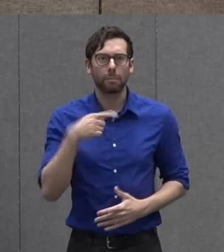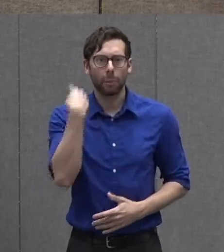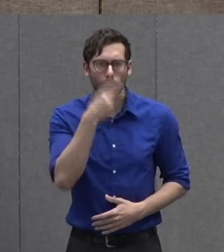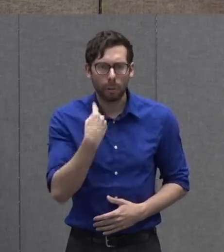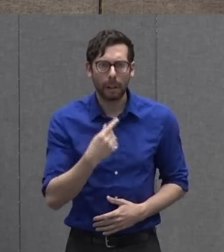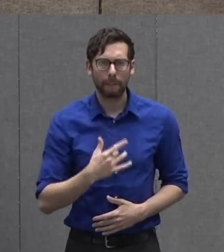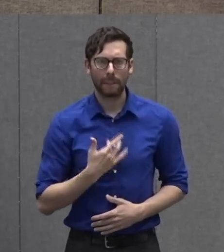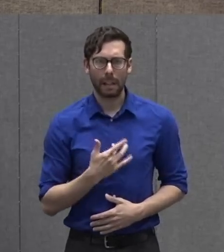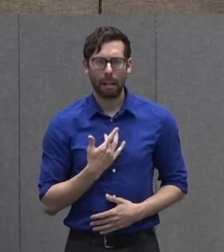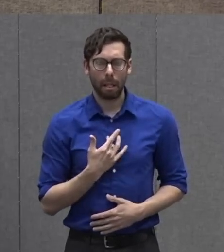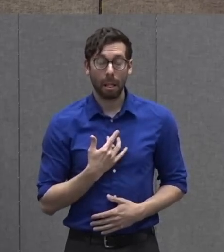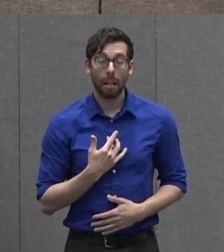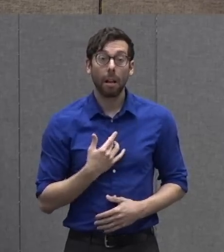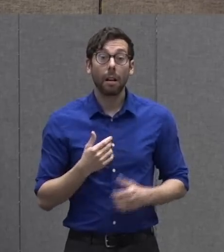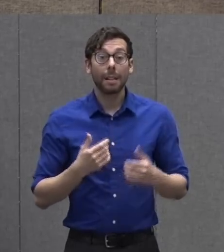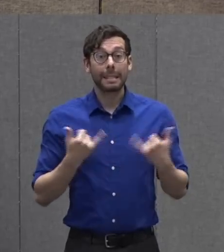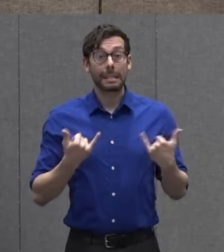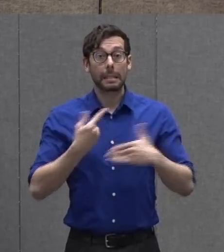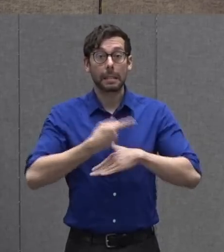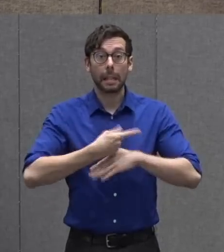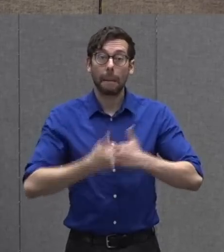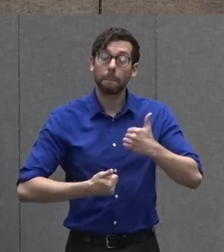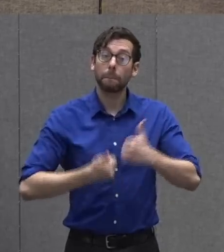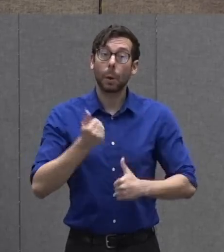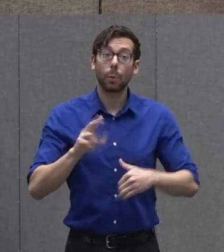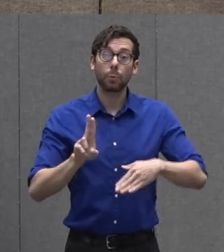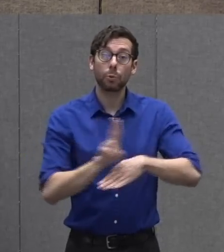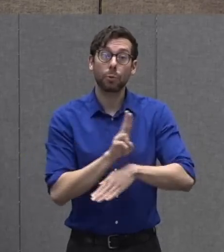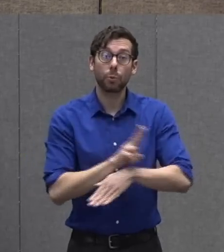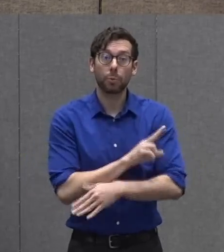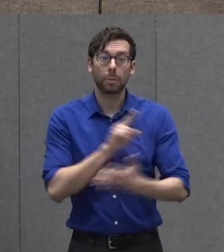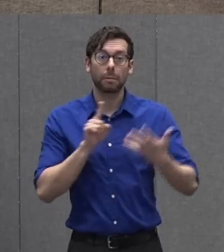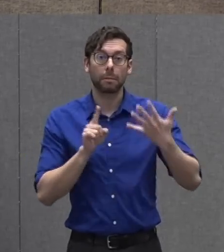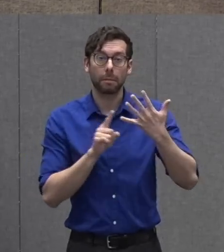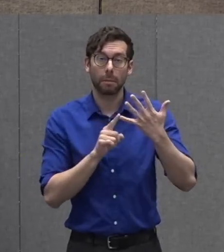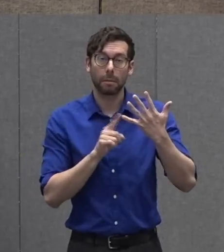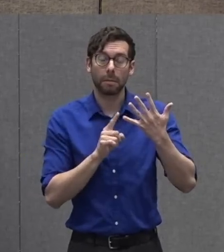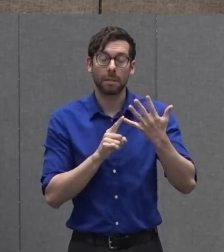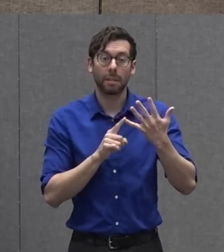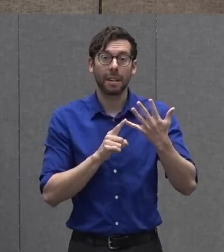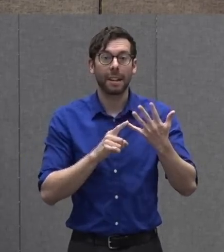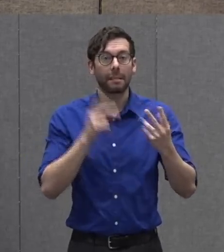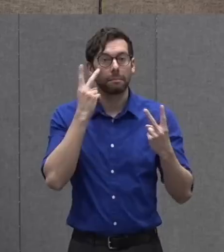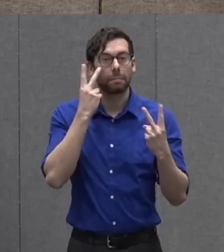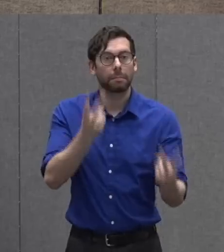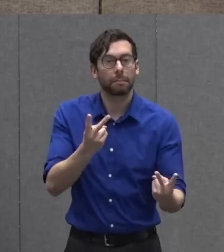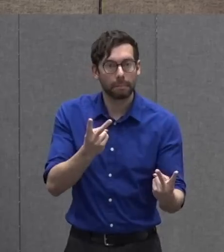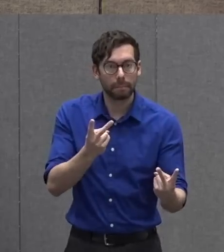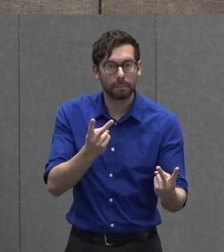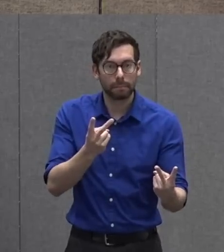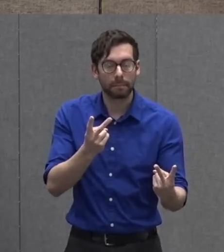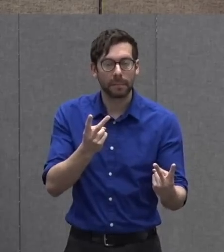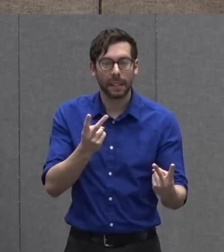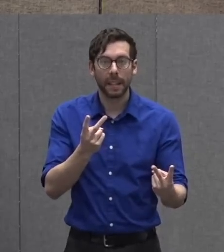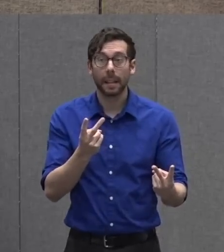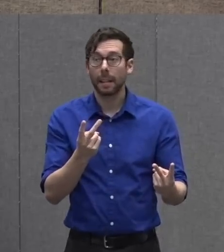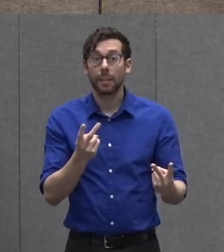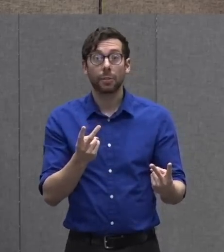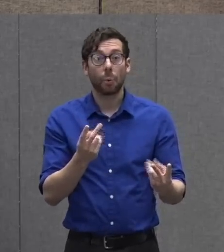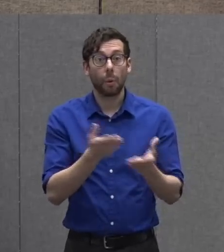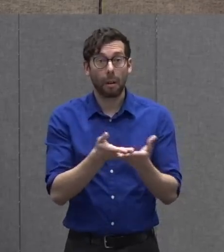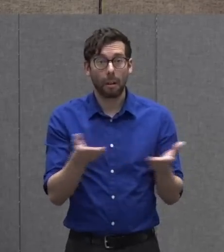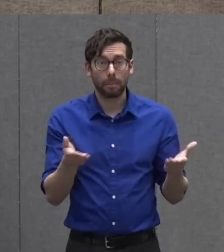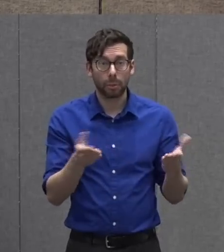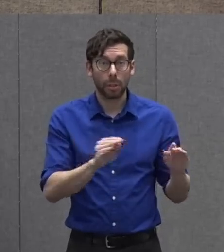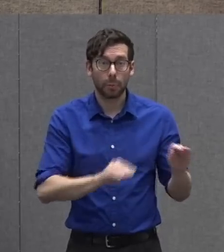mostly use my sense of sight today to pay attention to objects as they're moving. And so for all